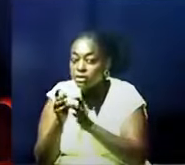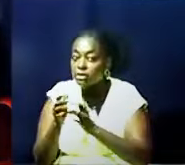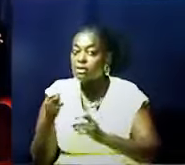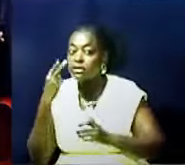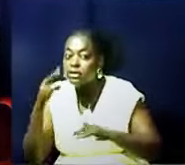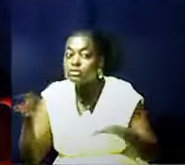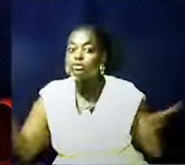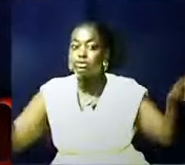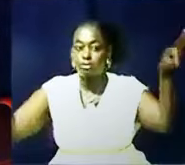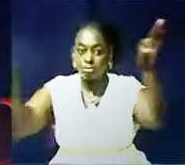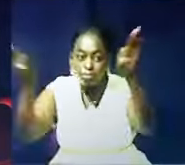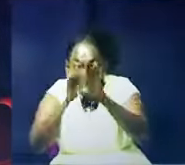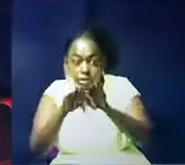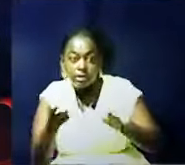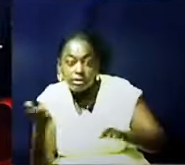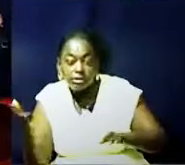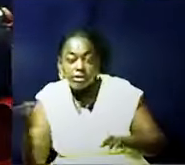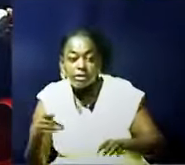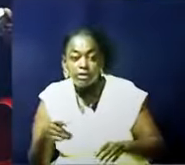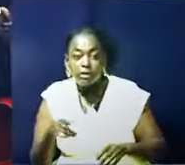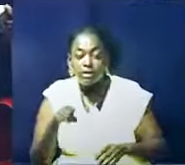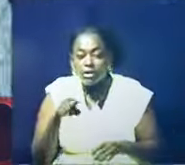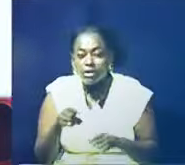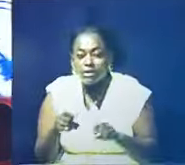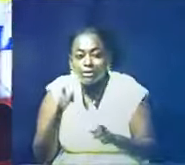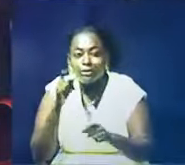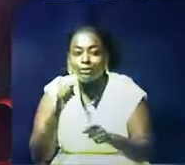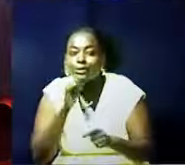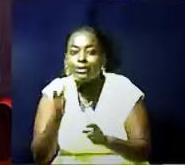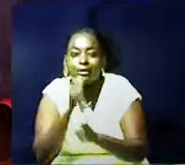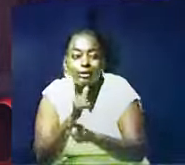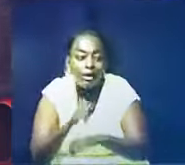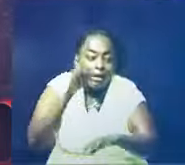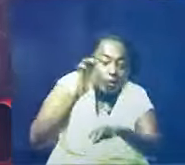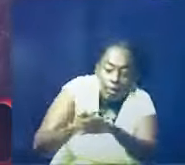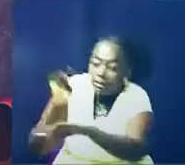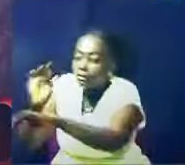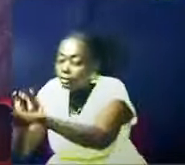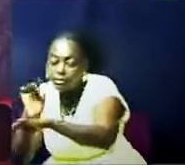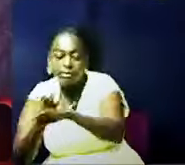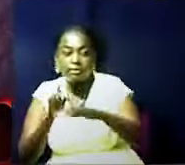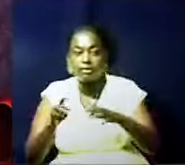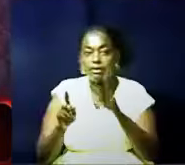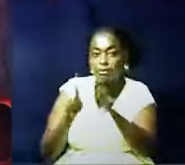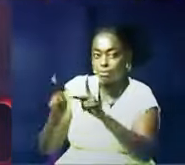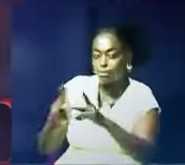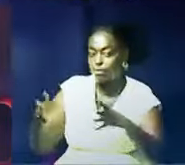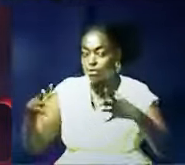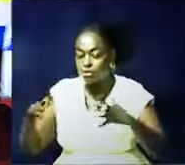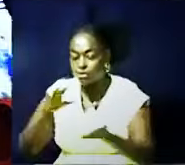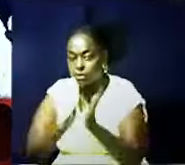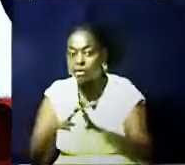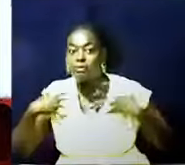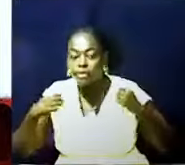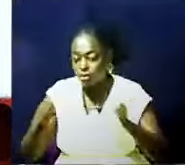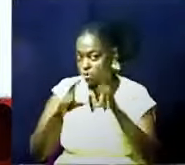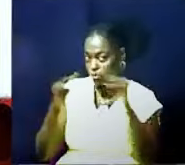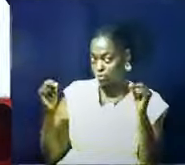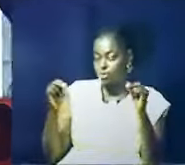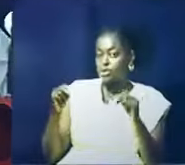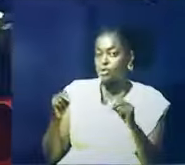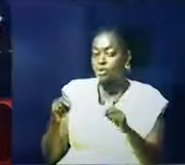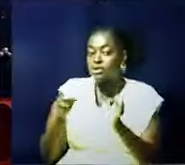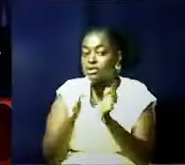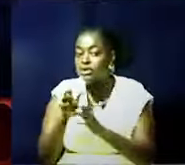Very important than just laying hands on the people so that he will be depleted. No, he has to refill. All of